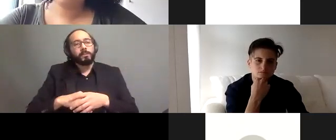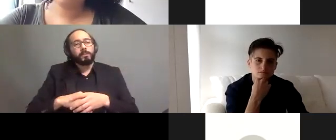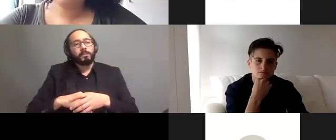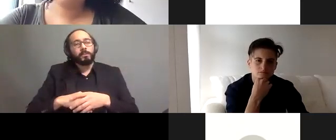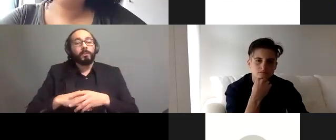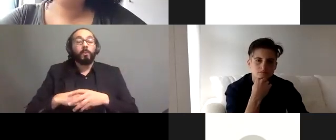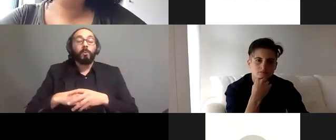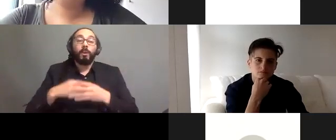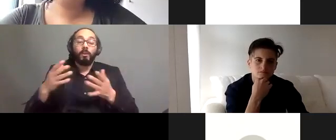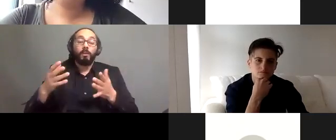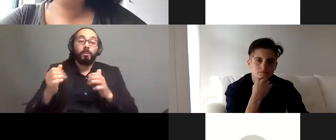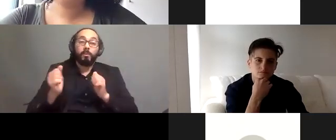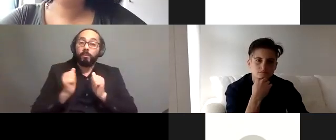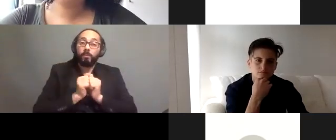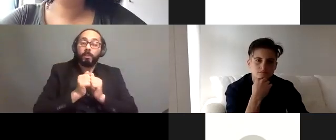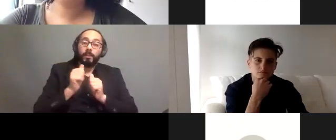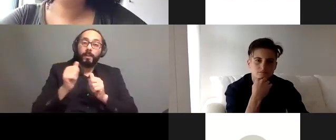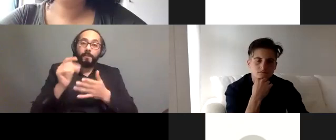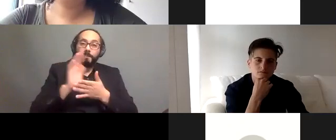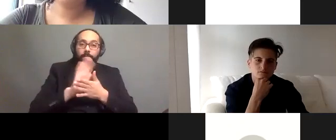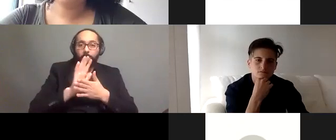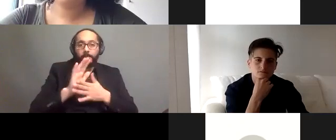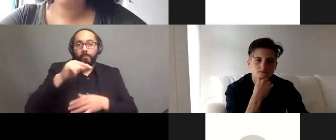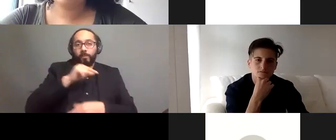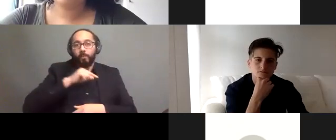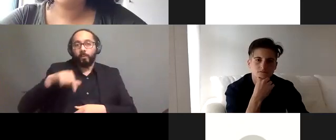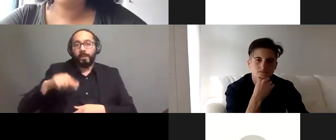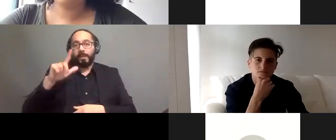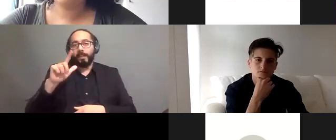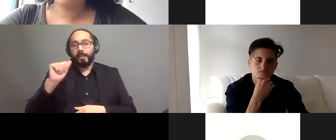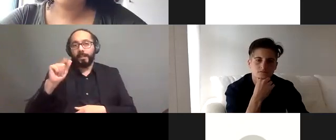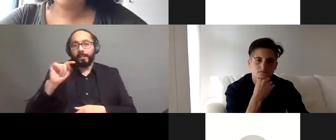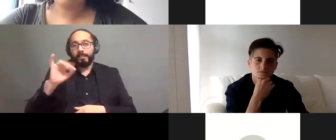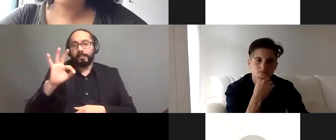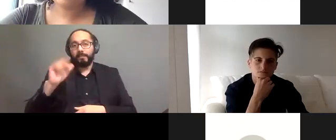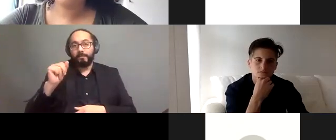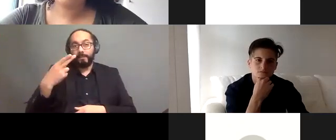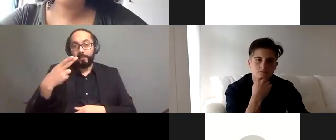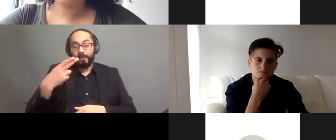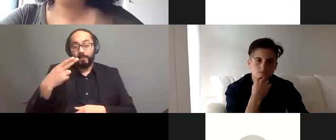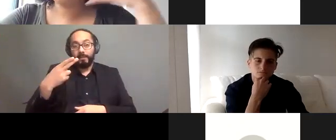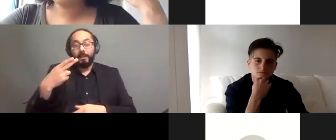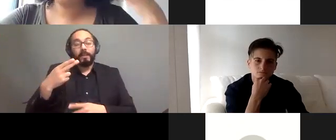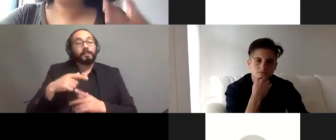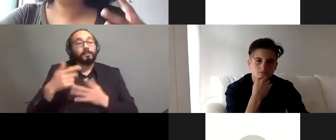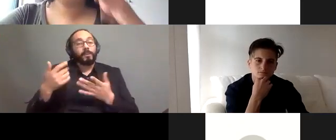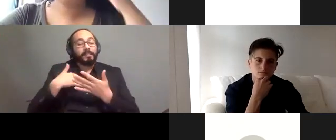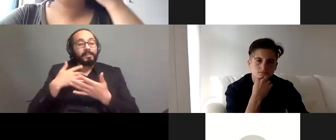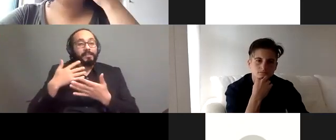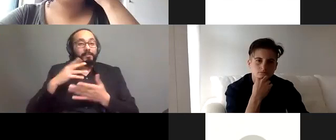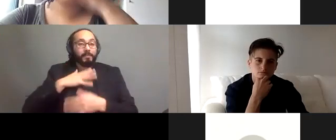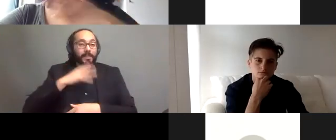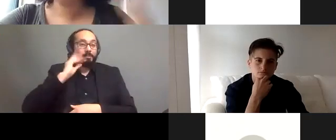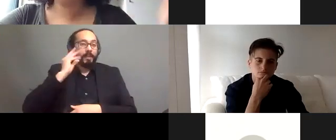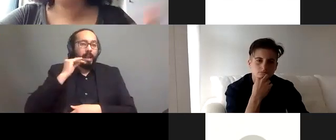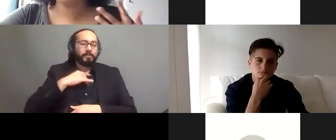Latifah, this kind of came out of my experience of I was having severe headaches, and I've